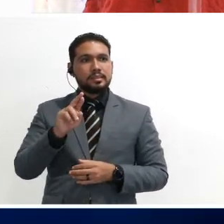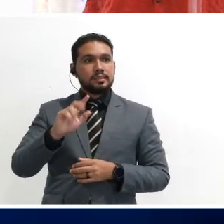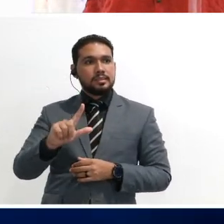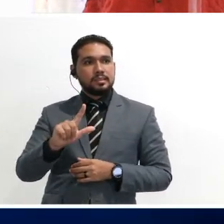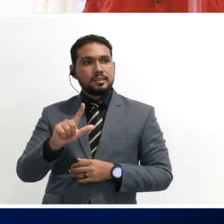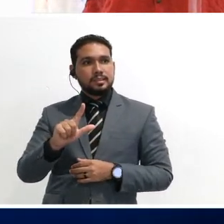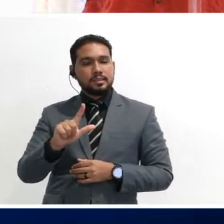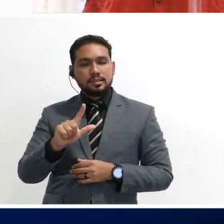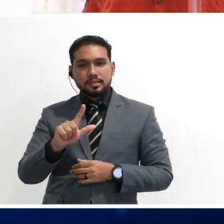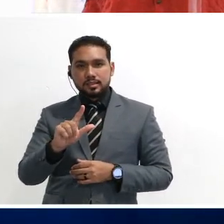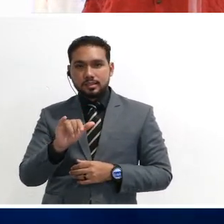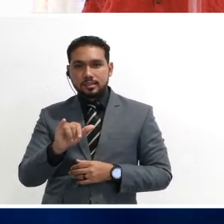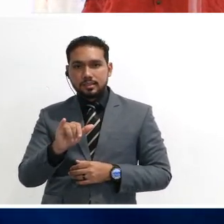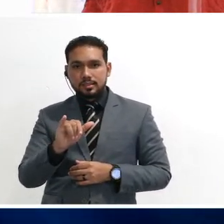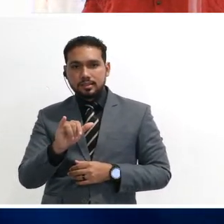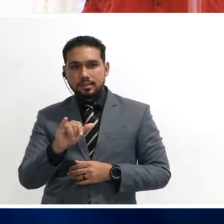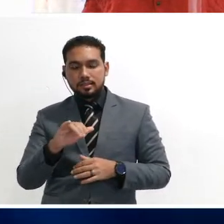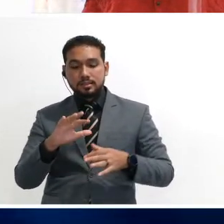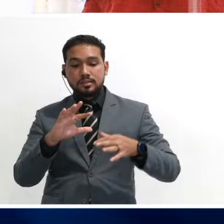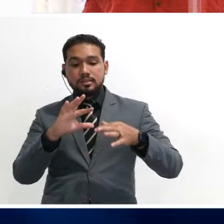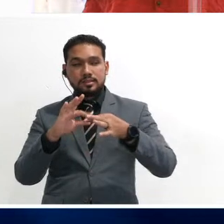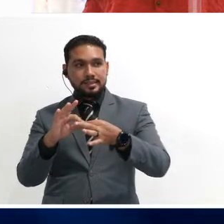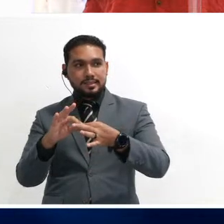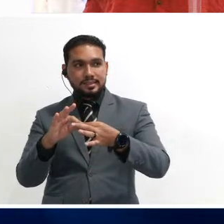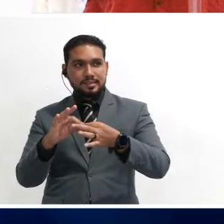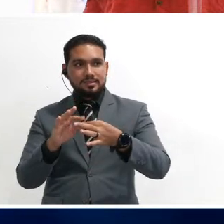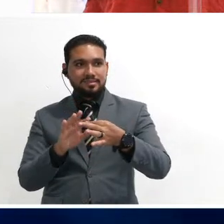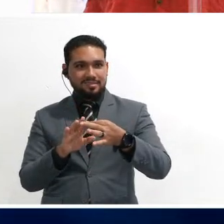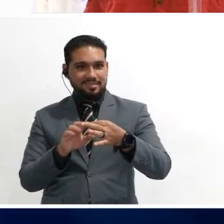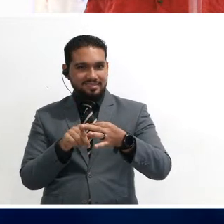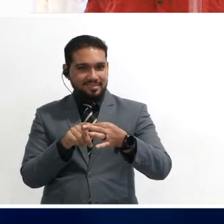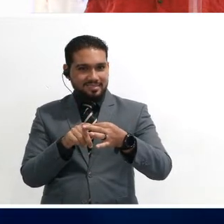practiced, but chips first is more common.